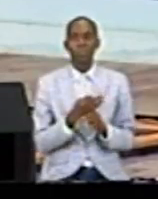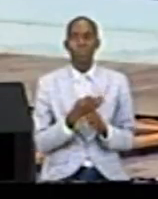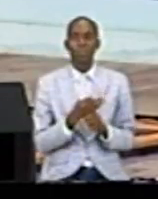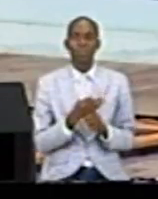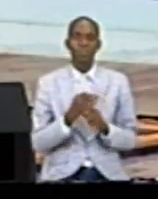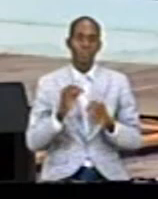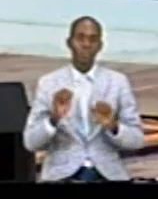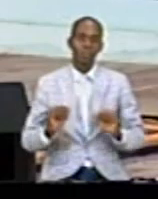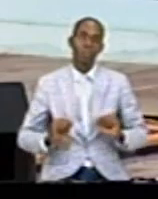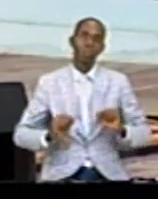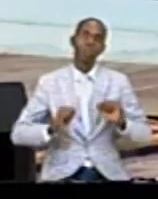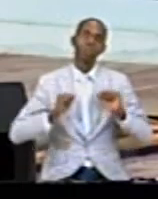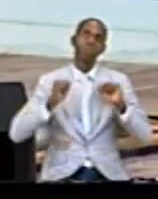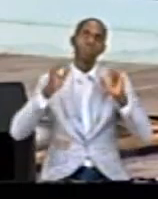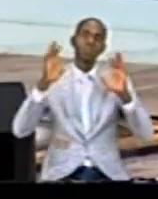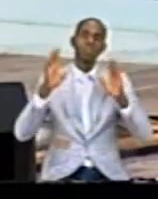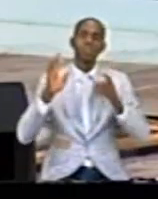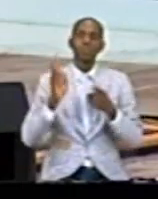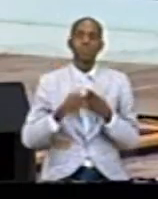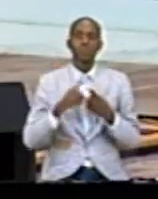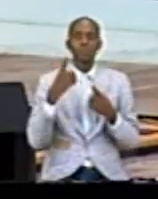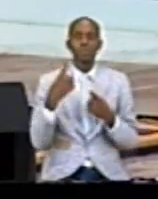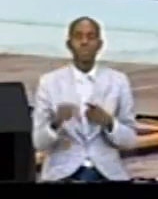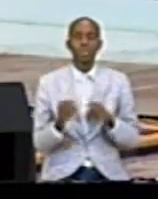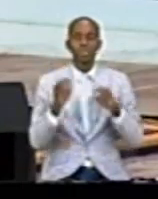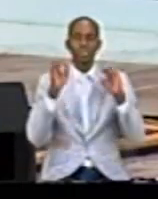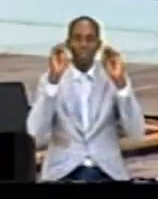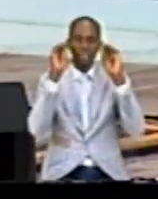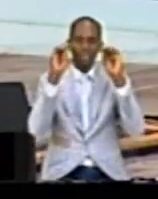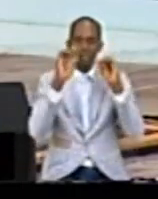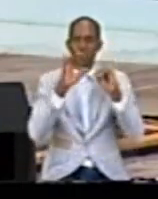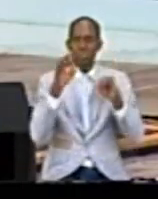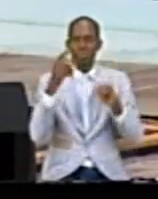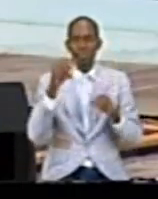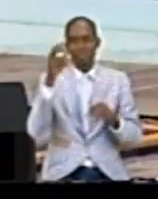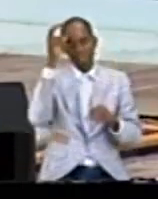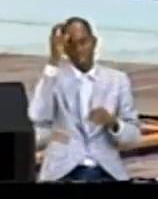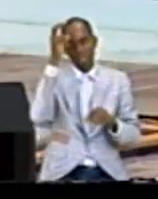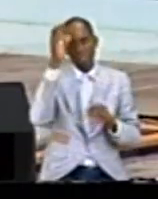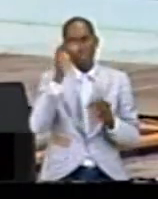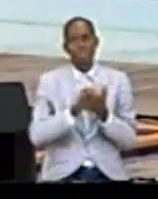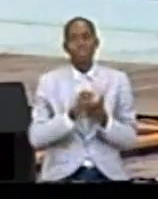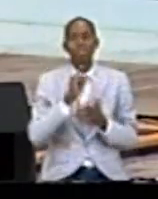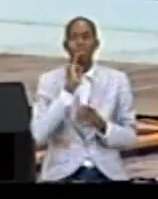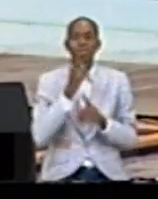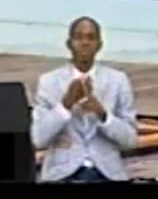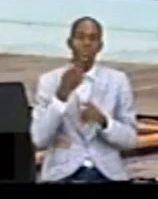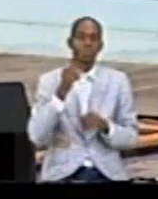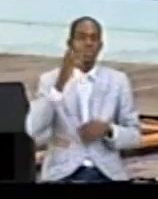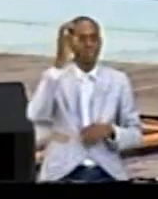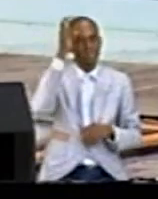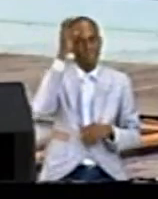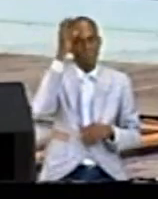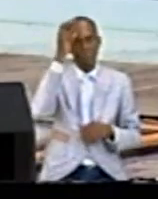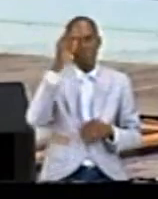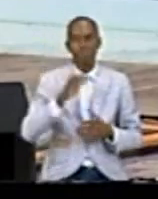giving heed to doctrines of the devil. Not of the devil.